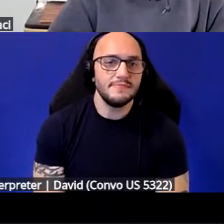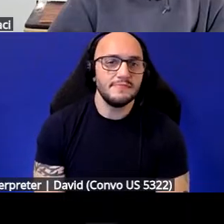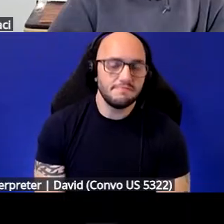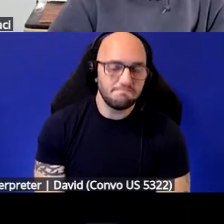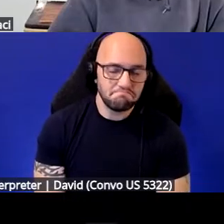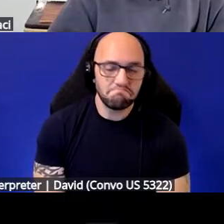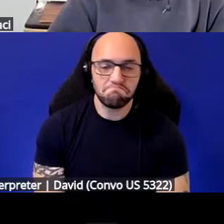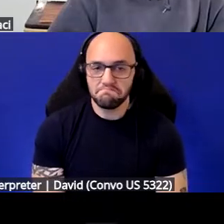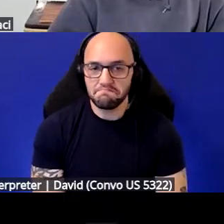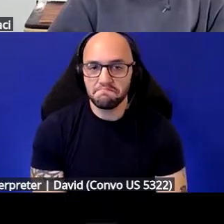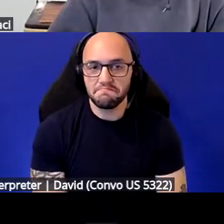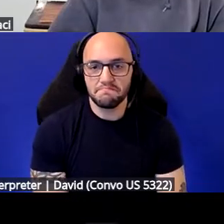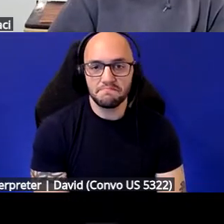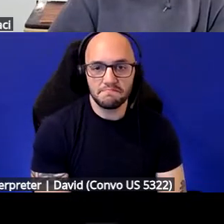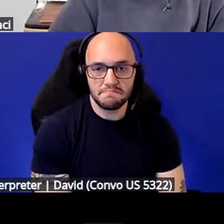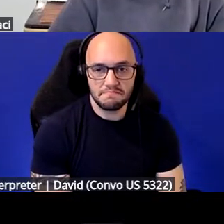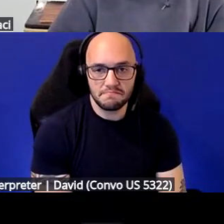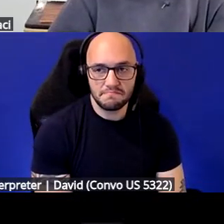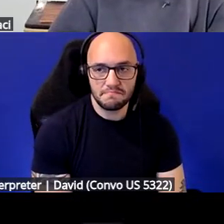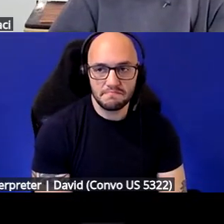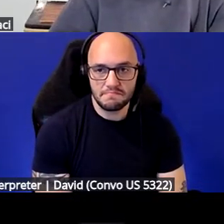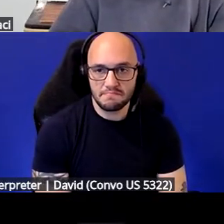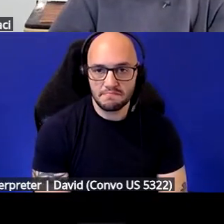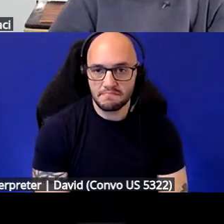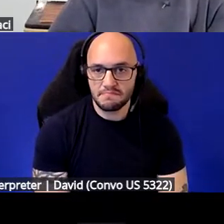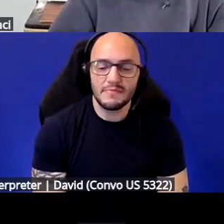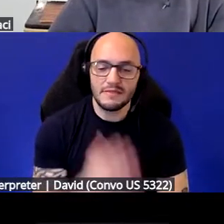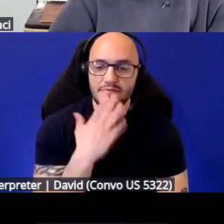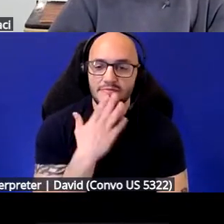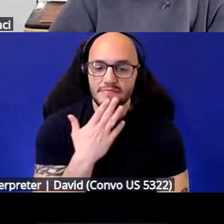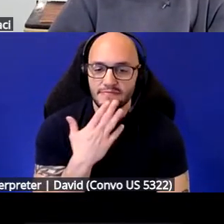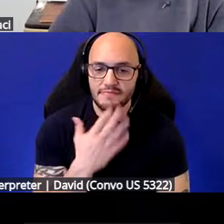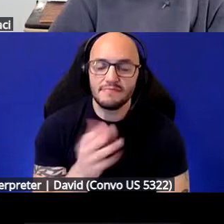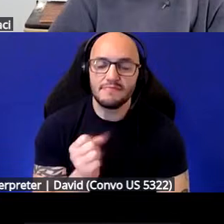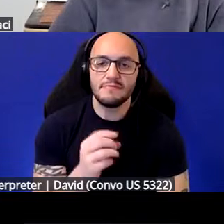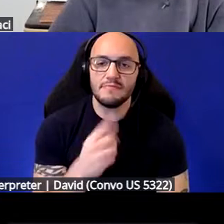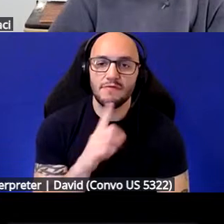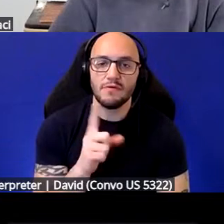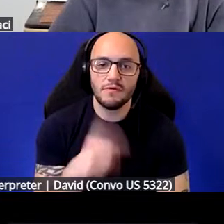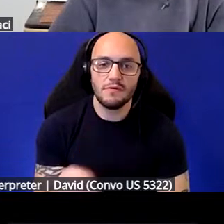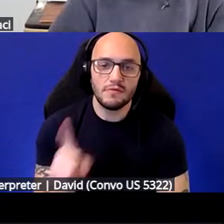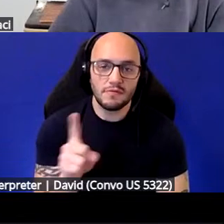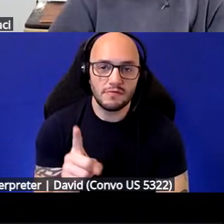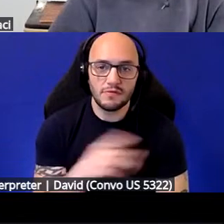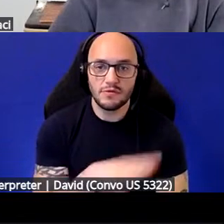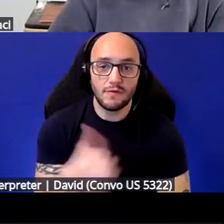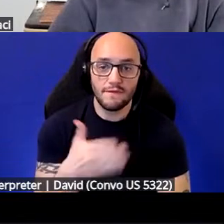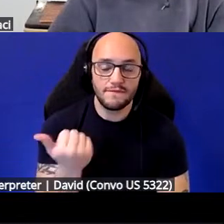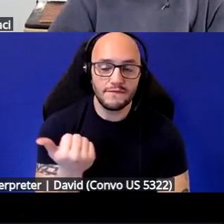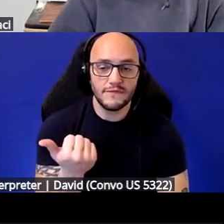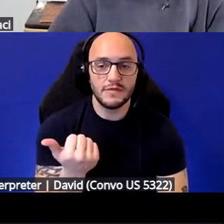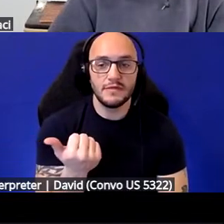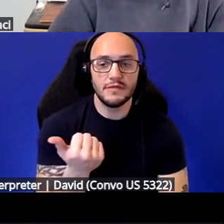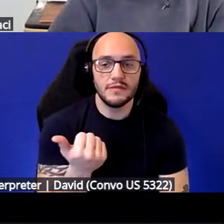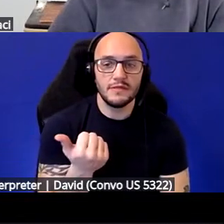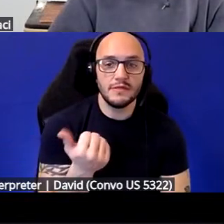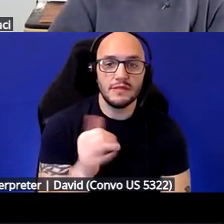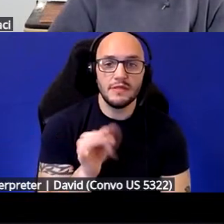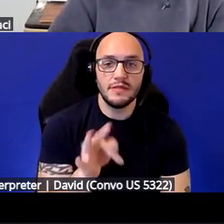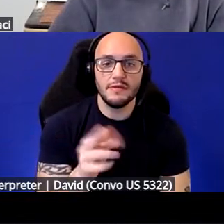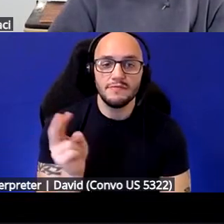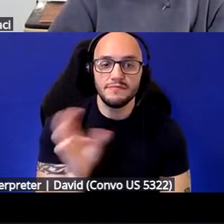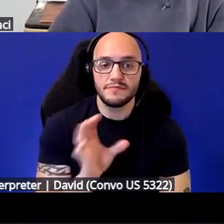Cool. Will do. So oh, thank you, darling. So for all of you all, don't forget that if you're